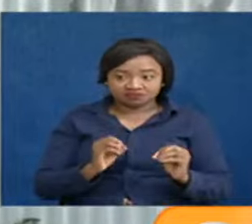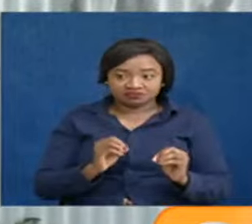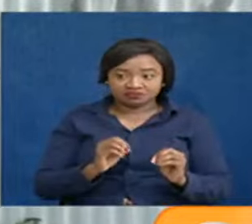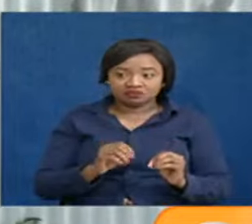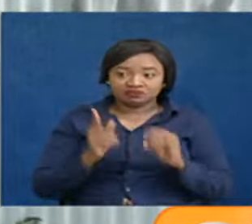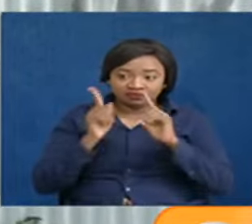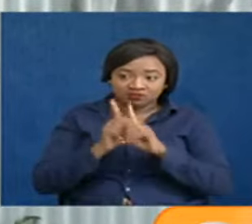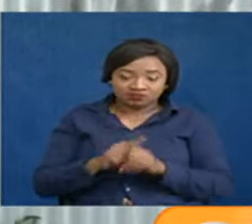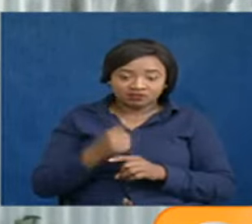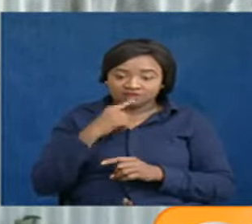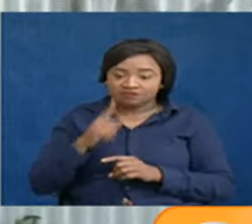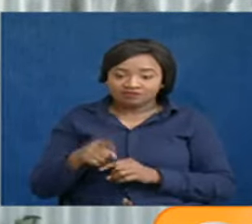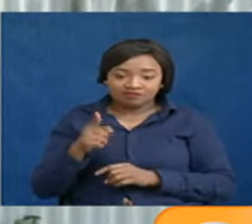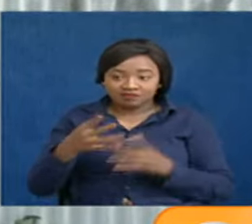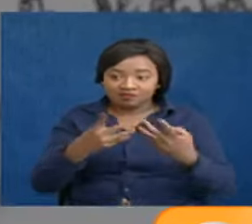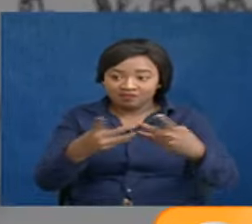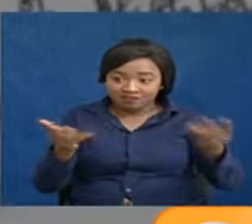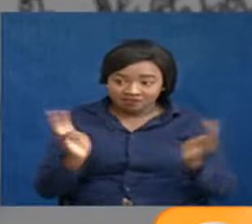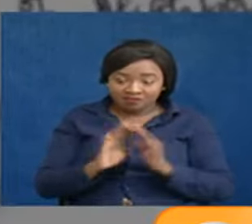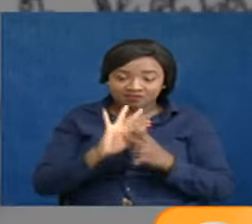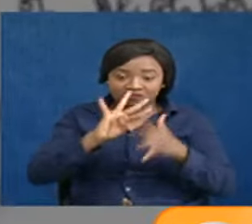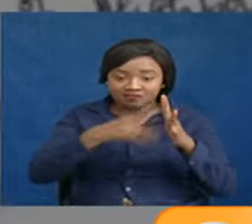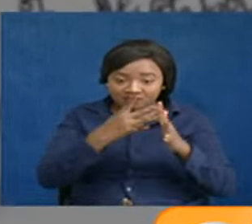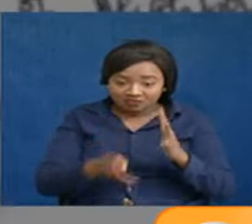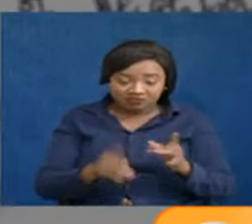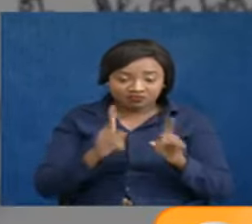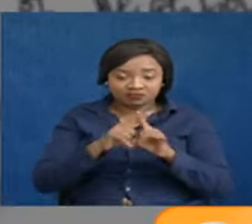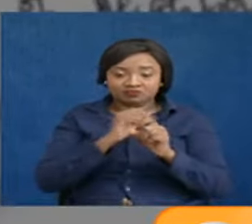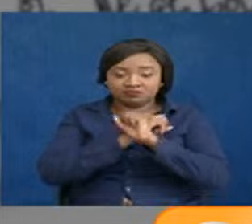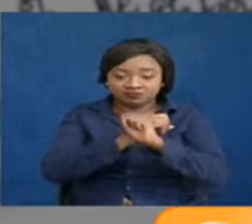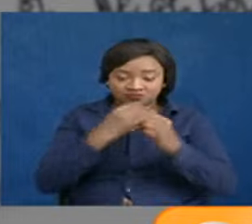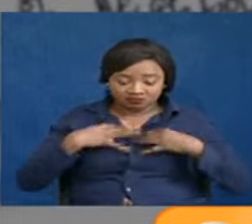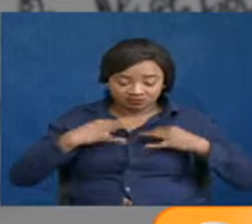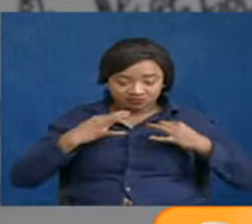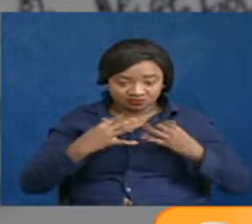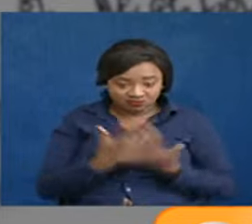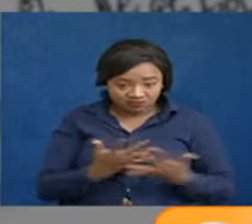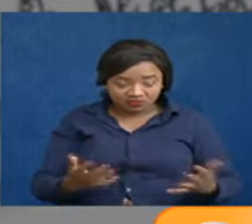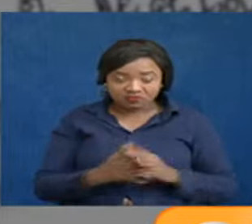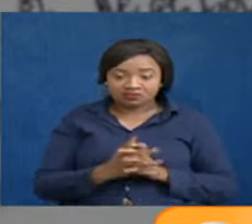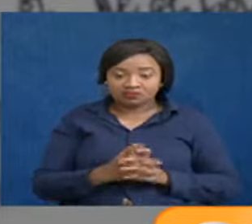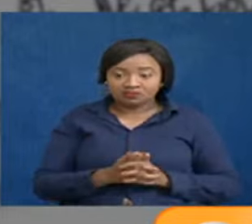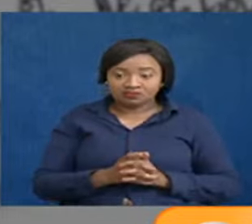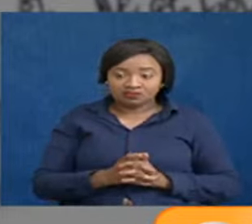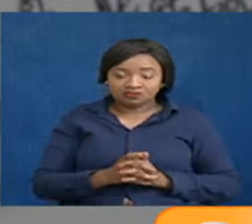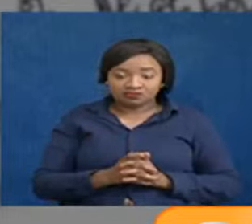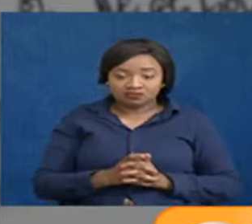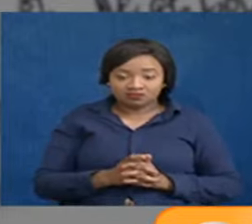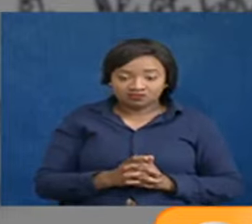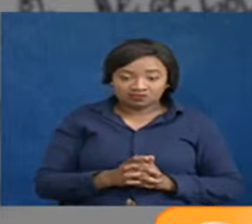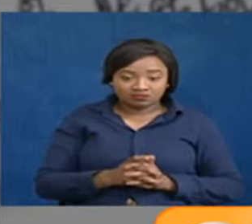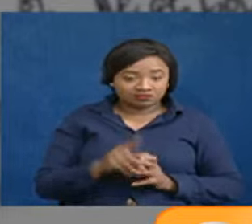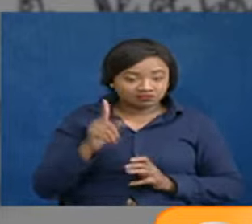that hoarding, fencing, netting, personal protective equipment, and safety signs hitting at corruption from